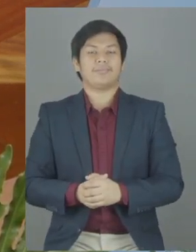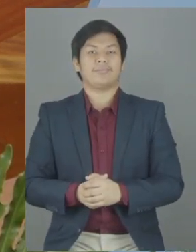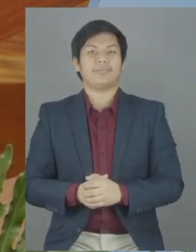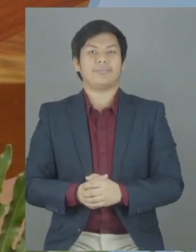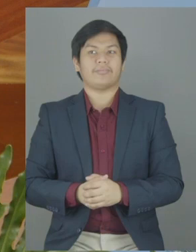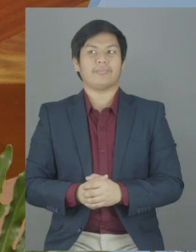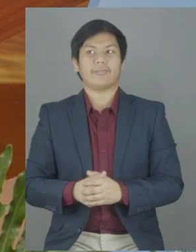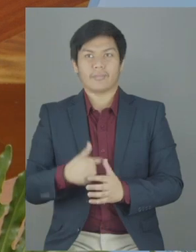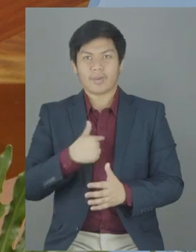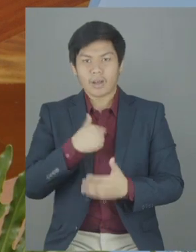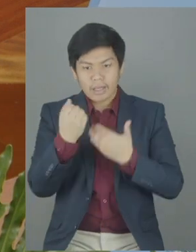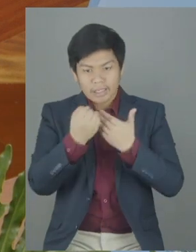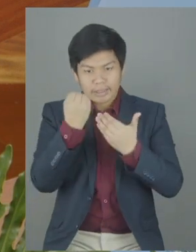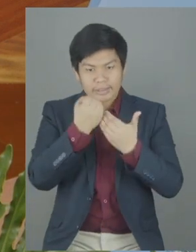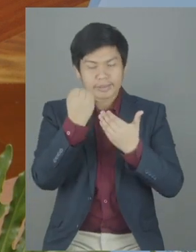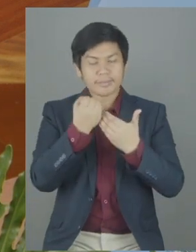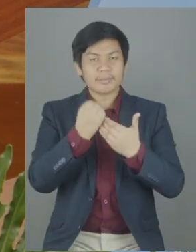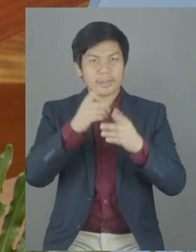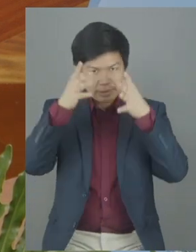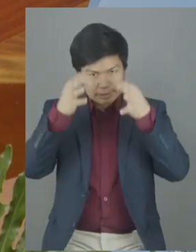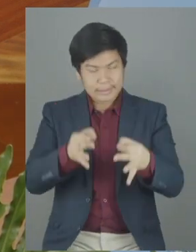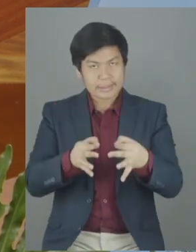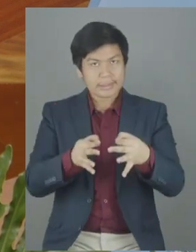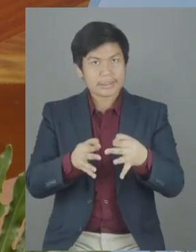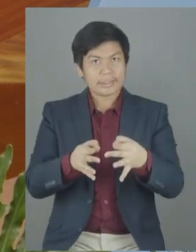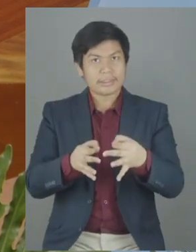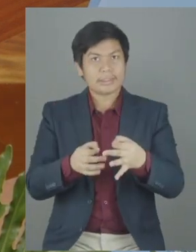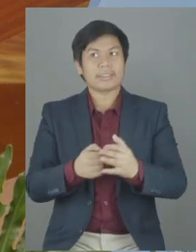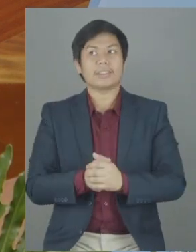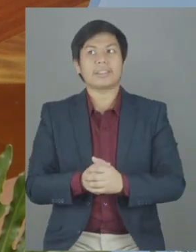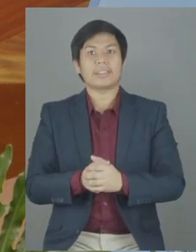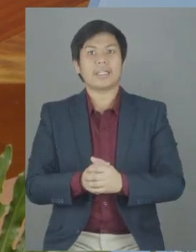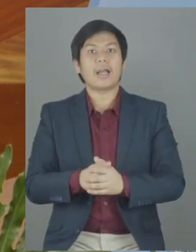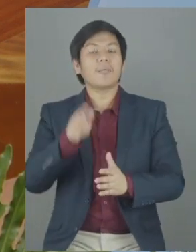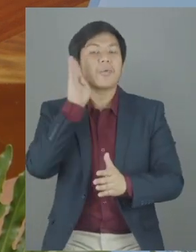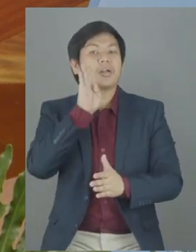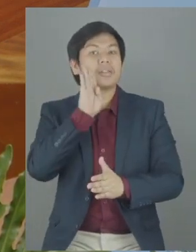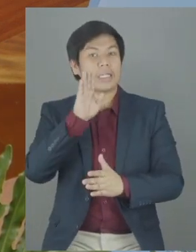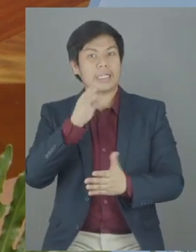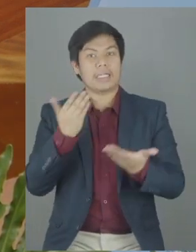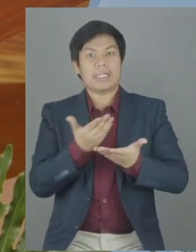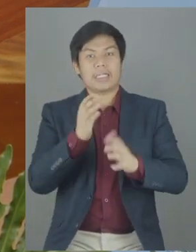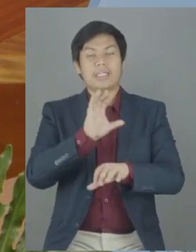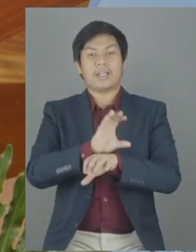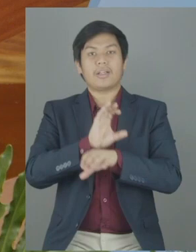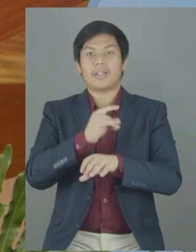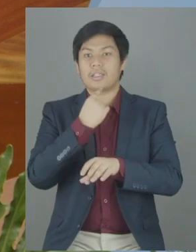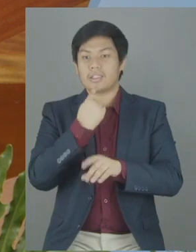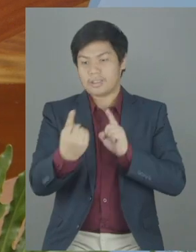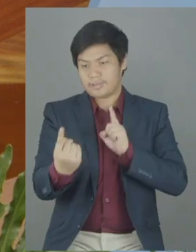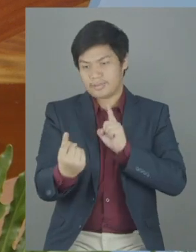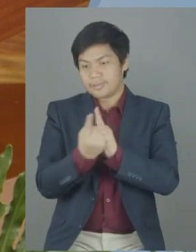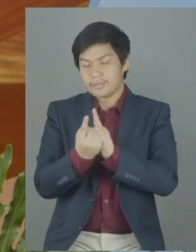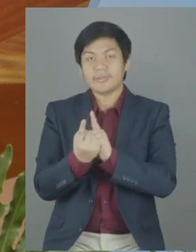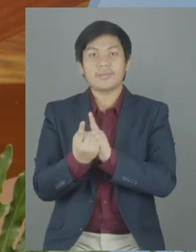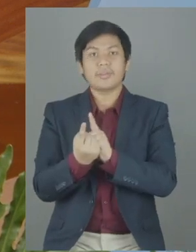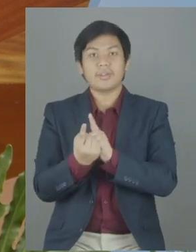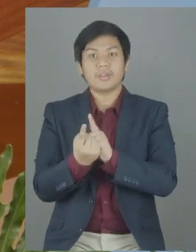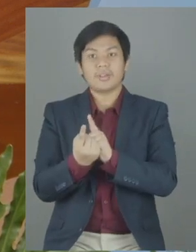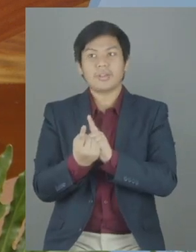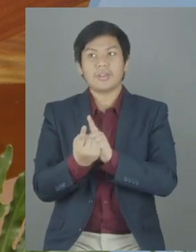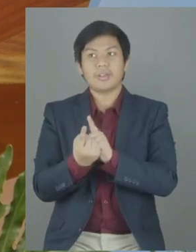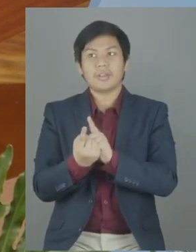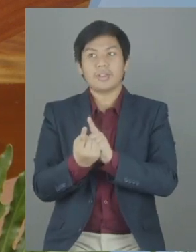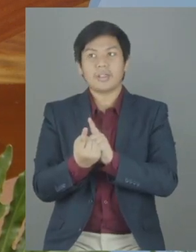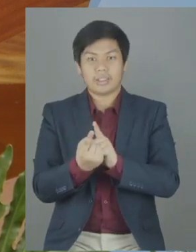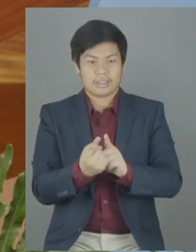It was a simple decision. A kuya in church approached me. opened a